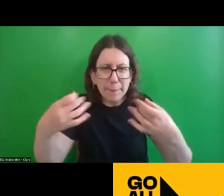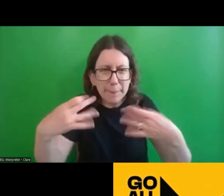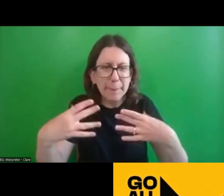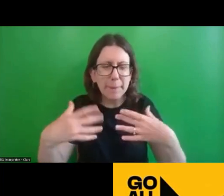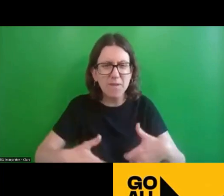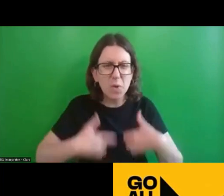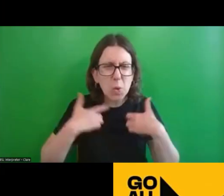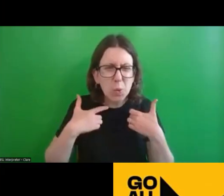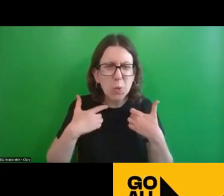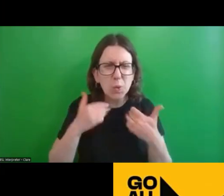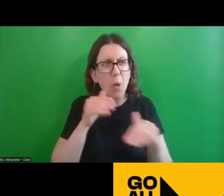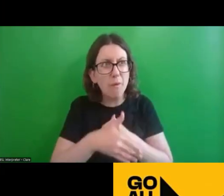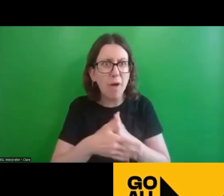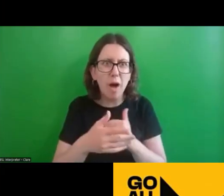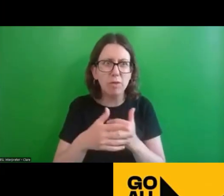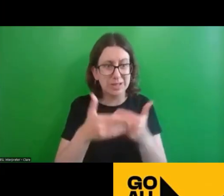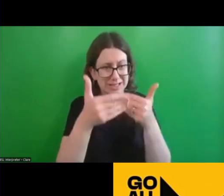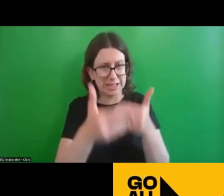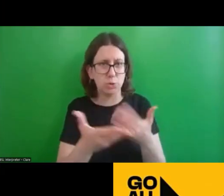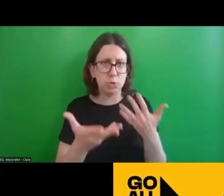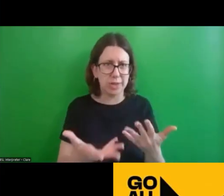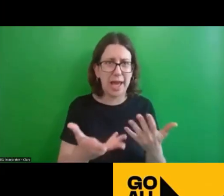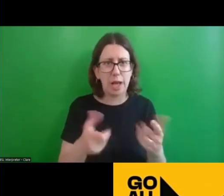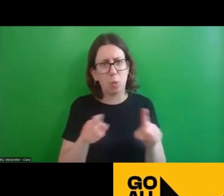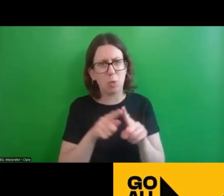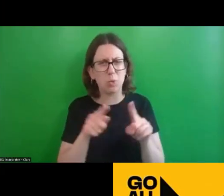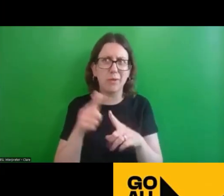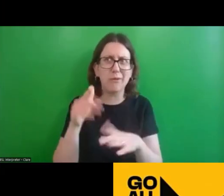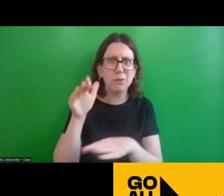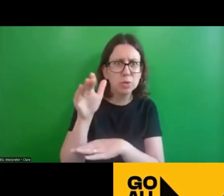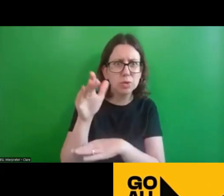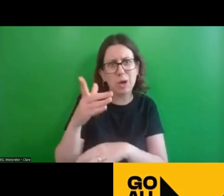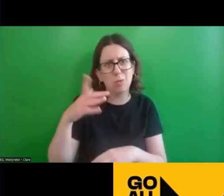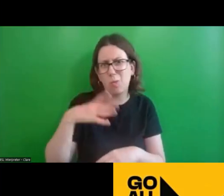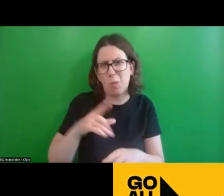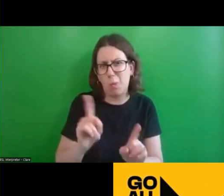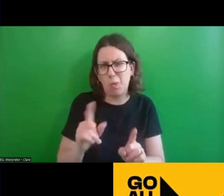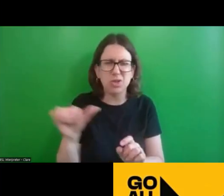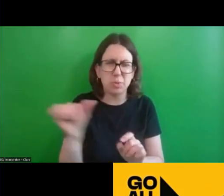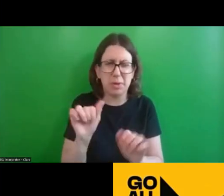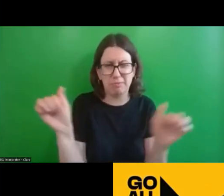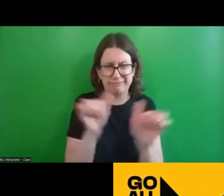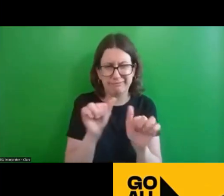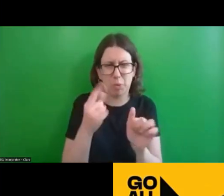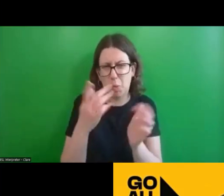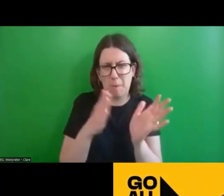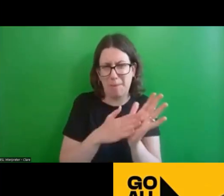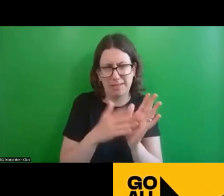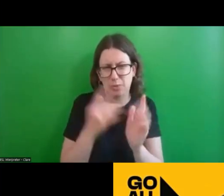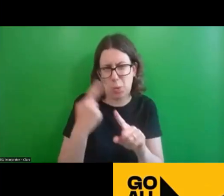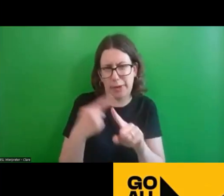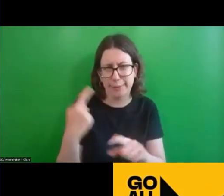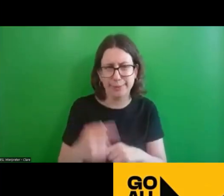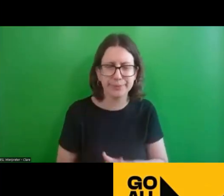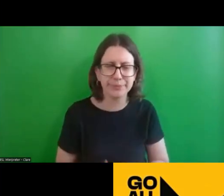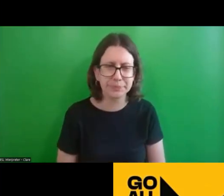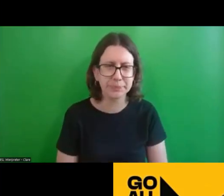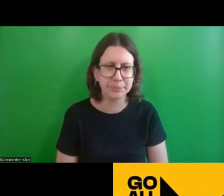like to see in future. So it should take you a minute at the most. I'll just launch that.